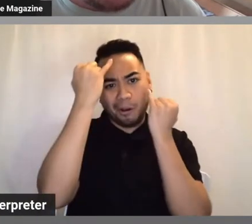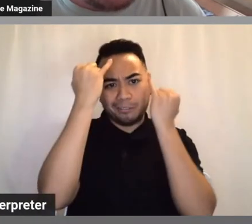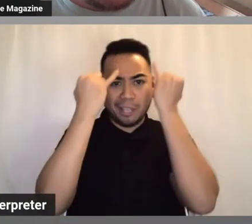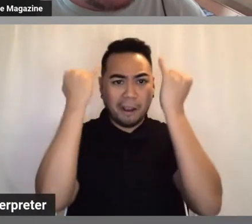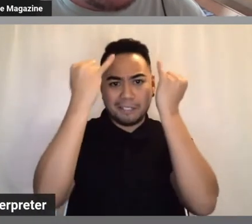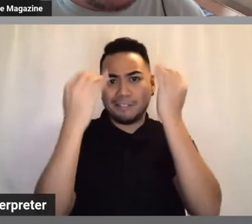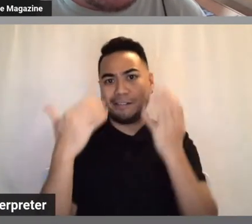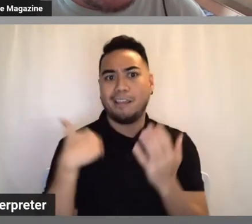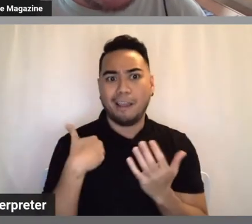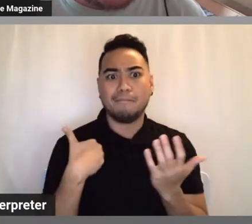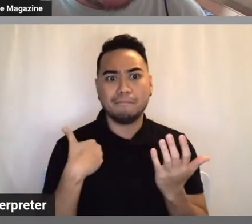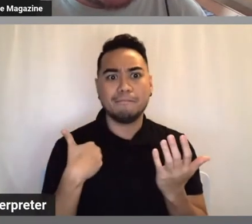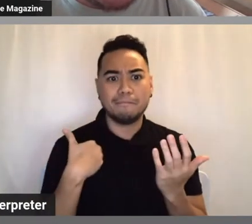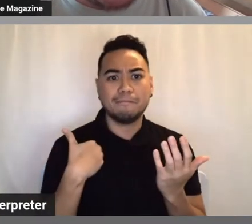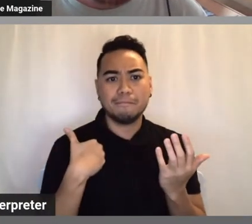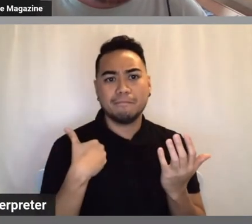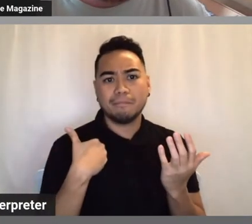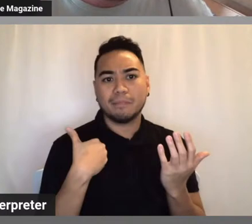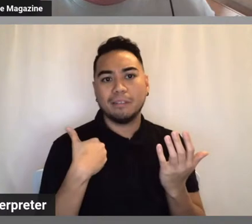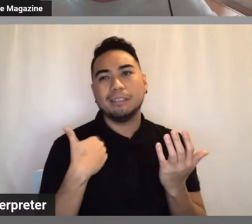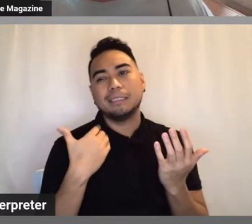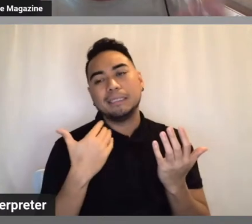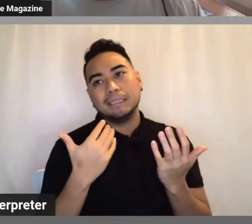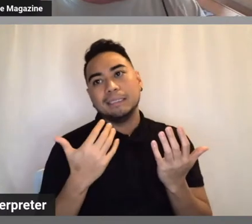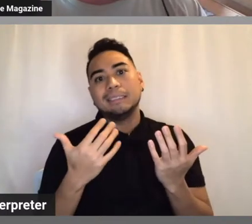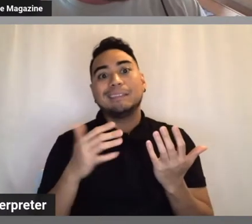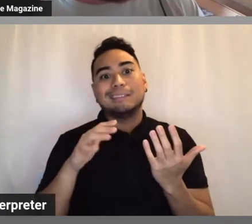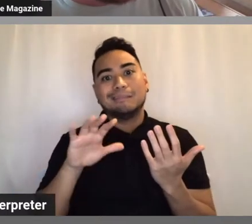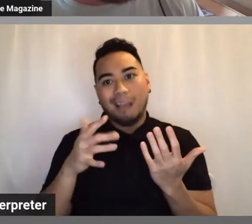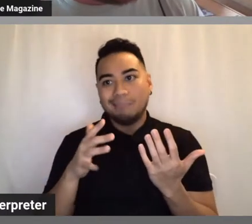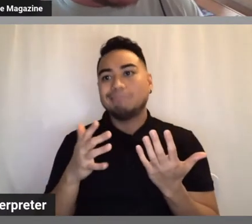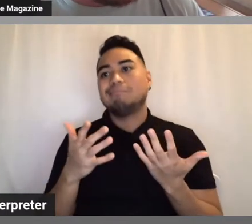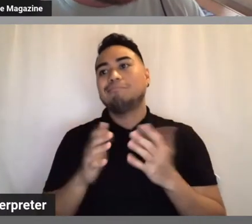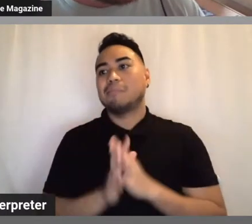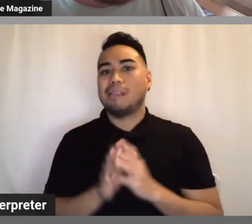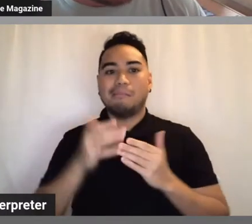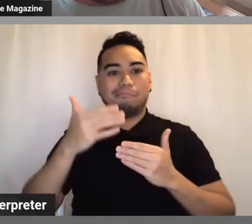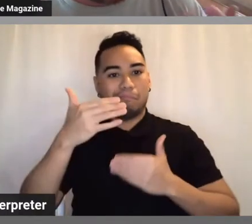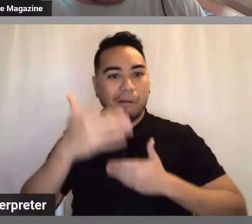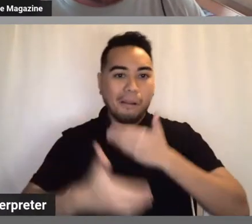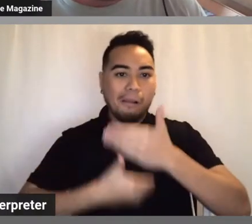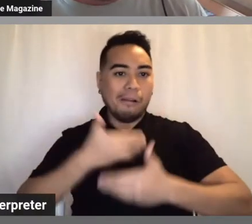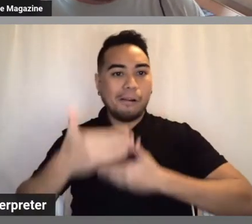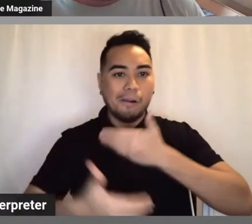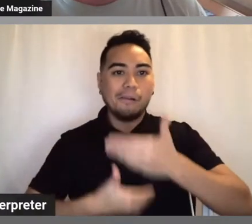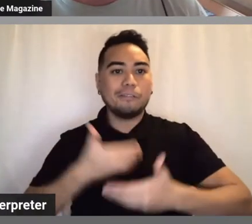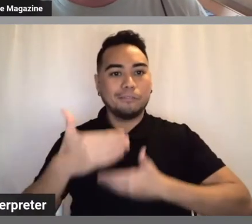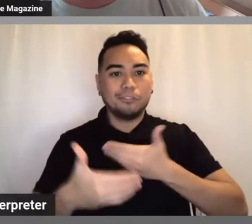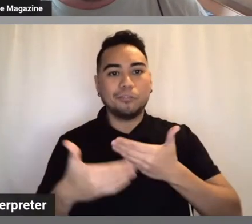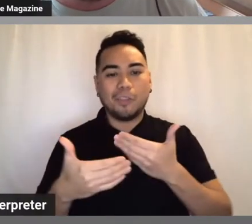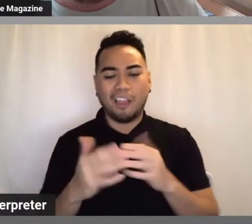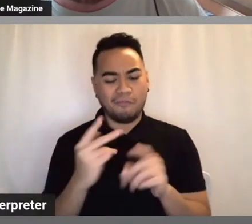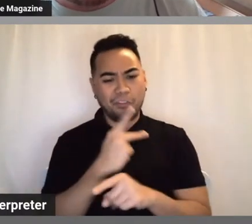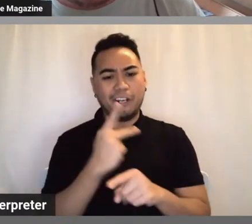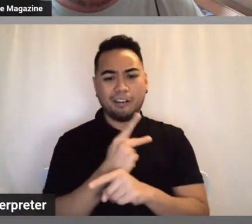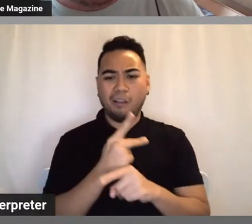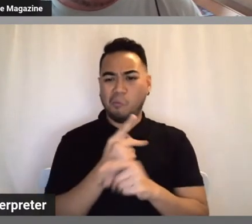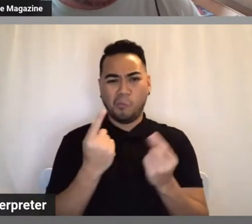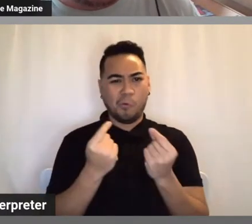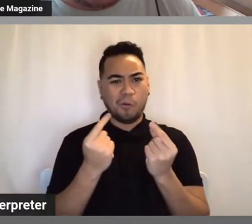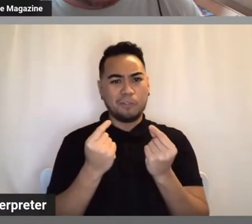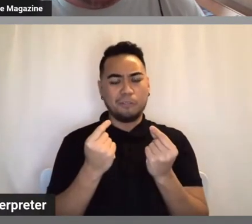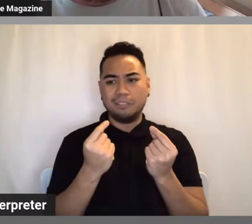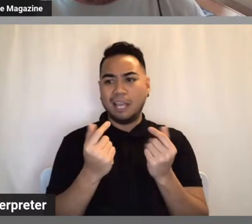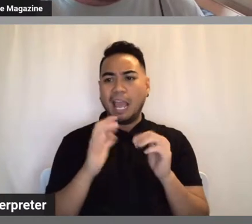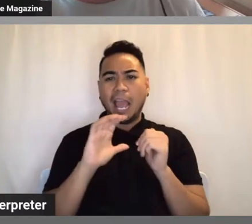are, you know, they're still kind of in the process of being lived out. We are trying to learn through this process what this